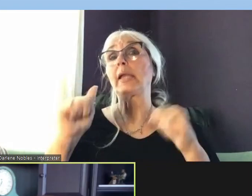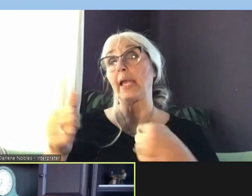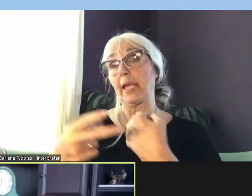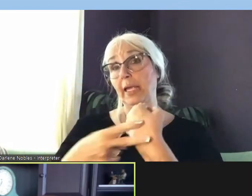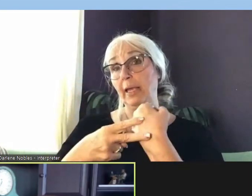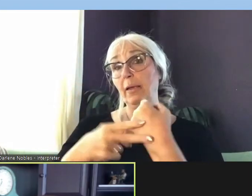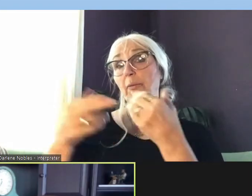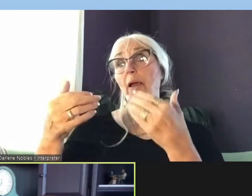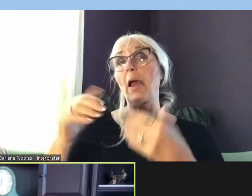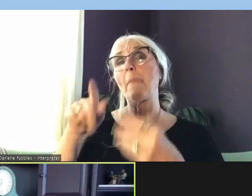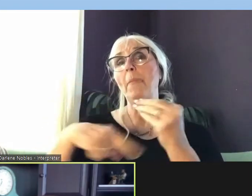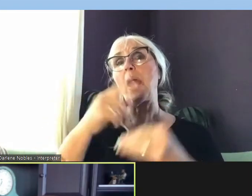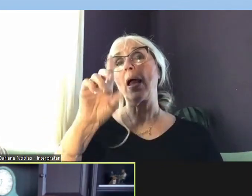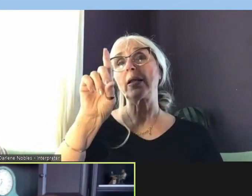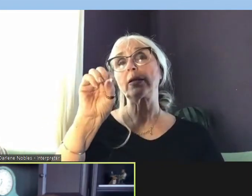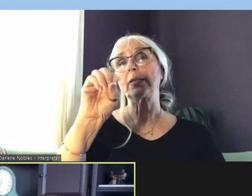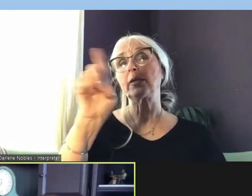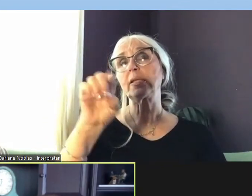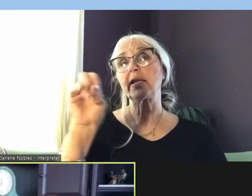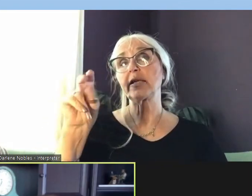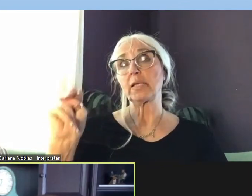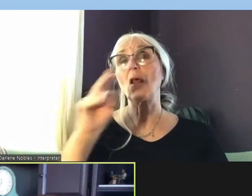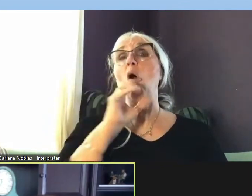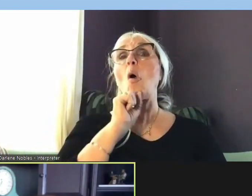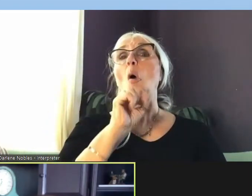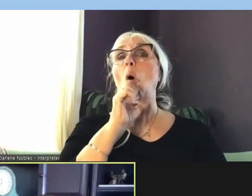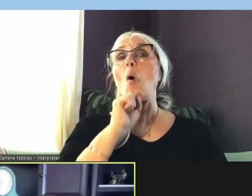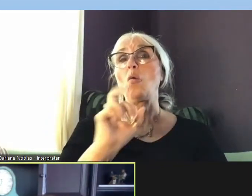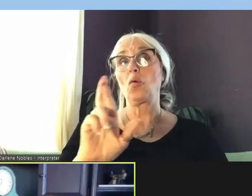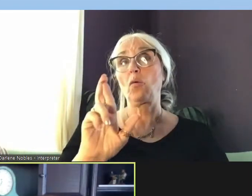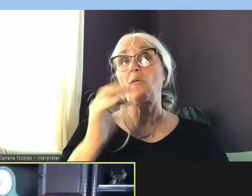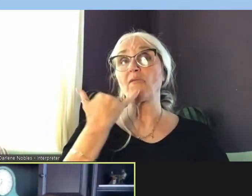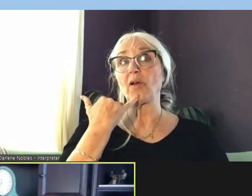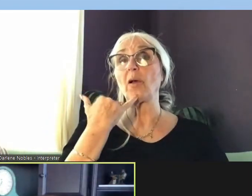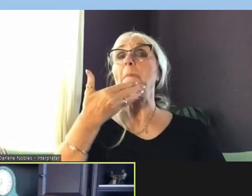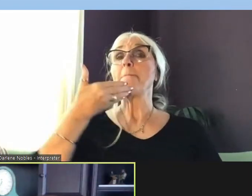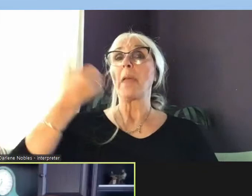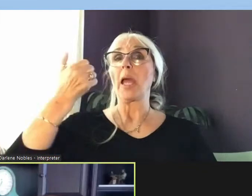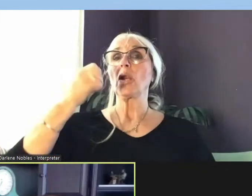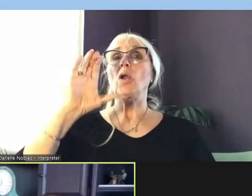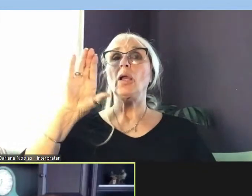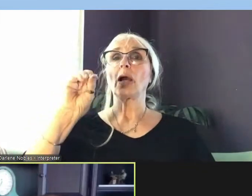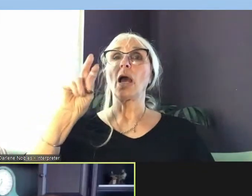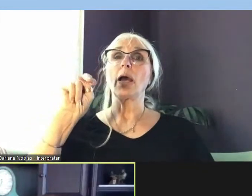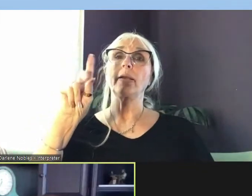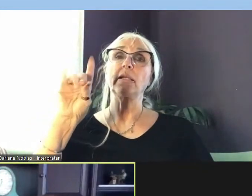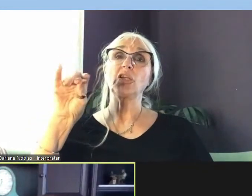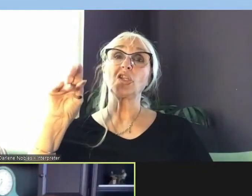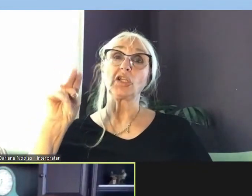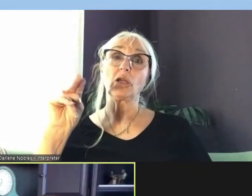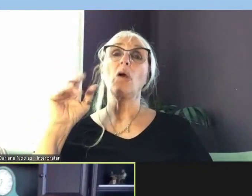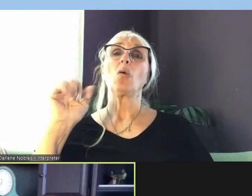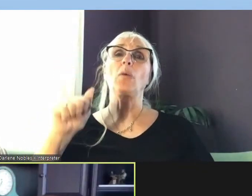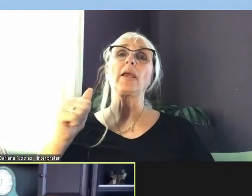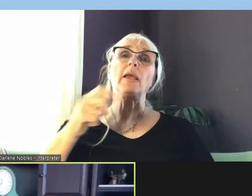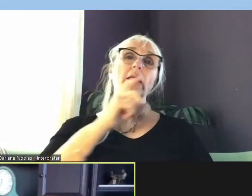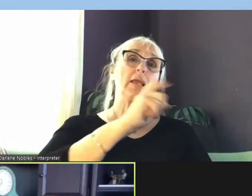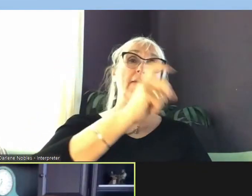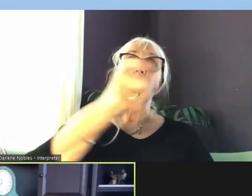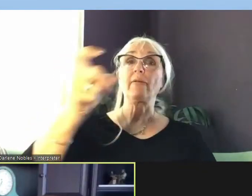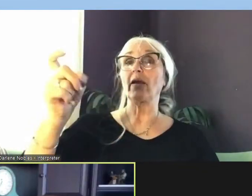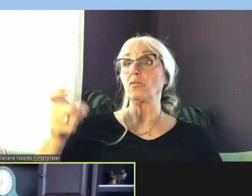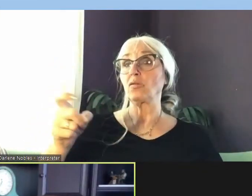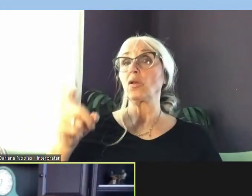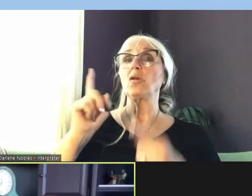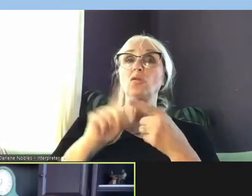about a dozen of the older model phones that were in better condition, and those could be issued to the requesting